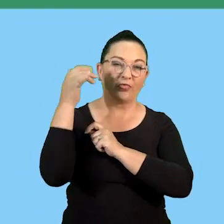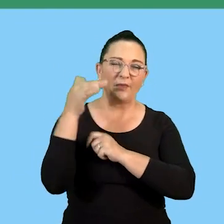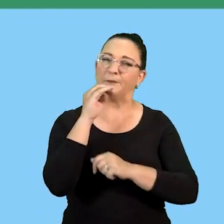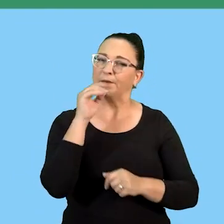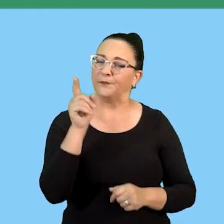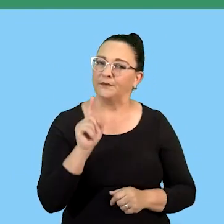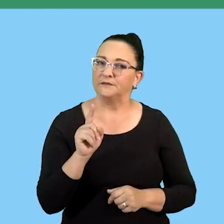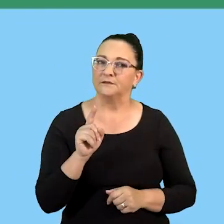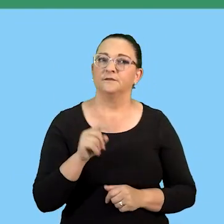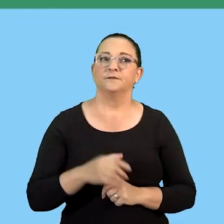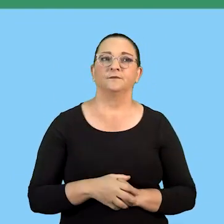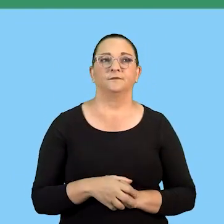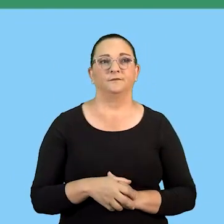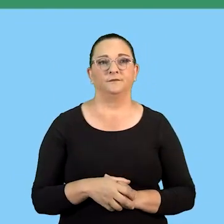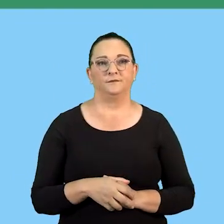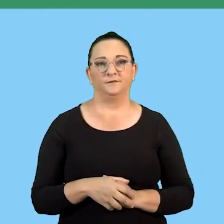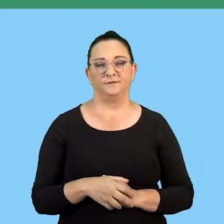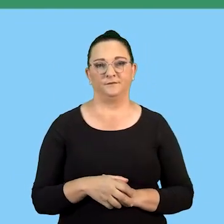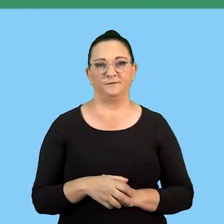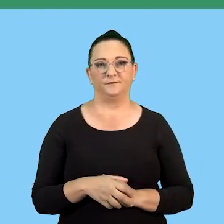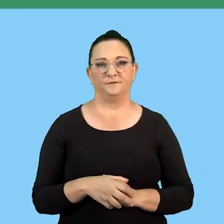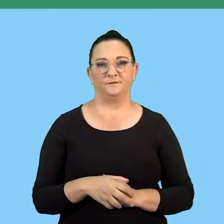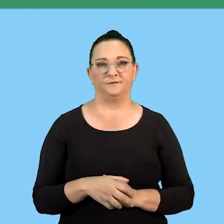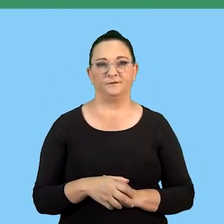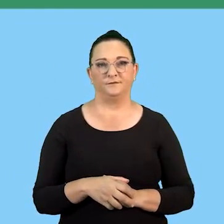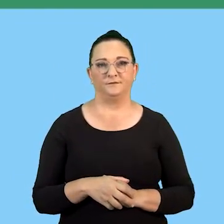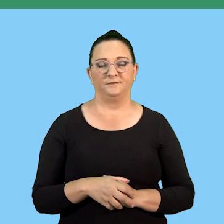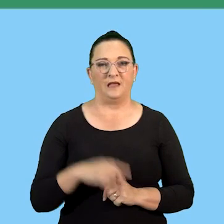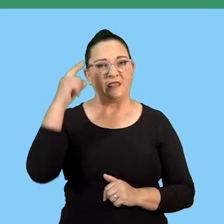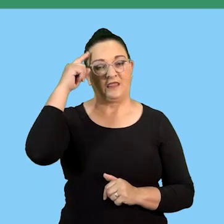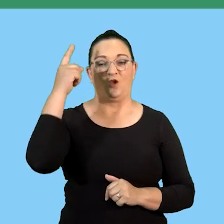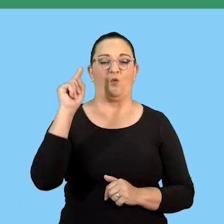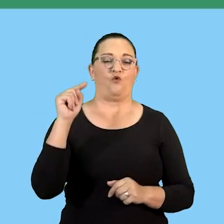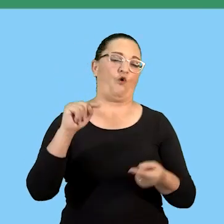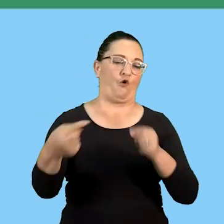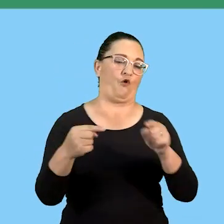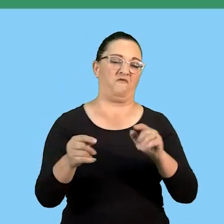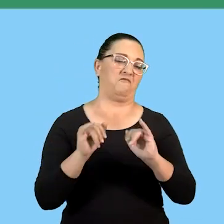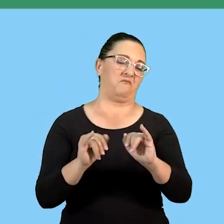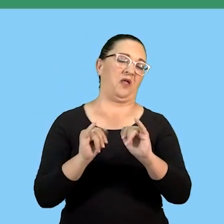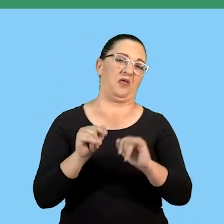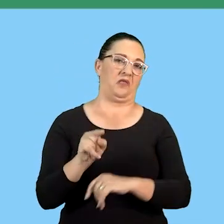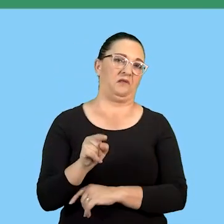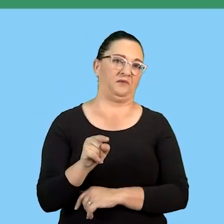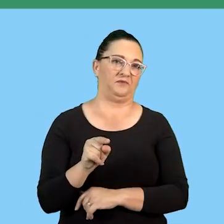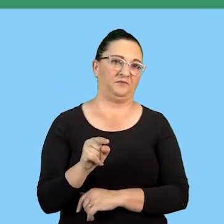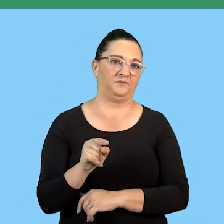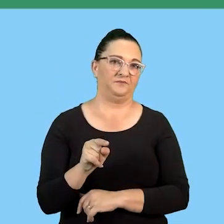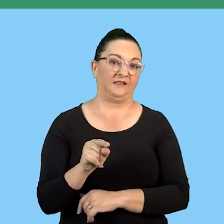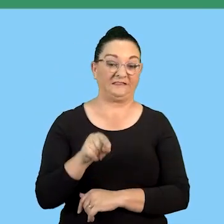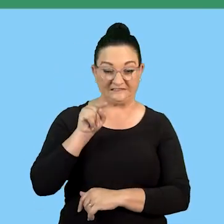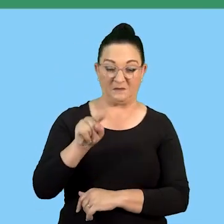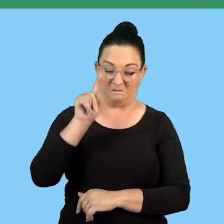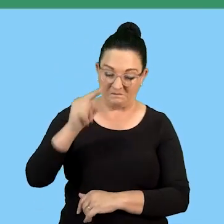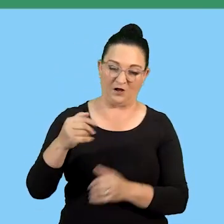is based on the notion that conflict is bad. According to the traditional way, conflict is bad and should